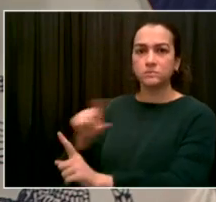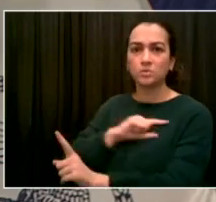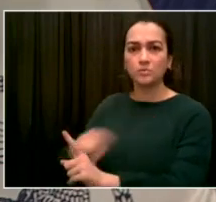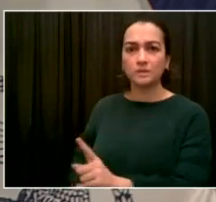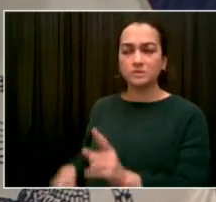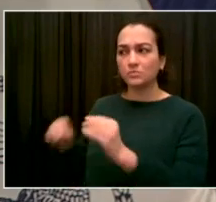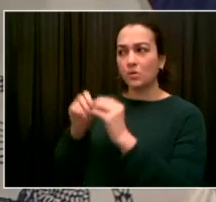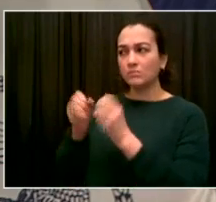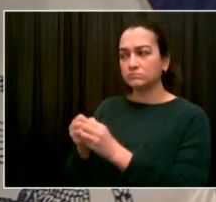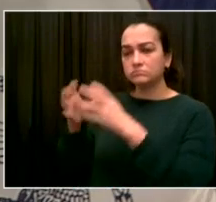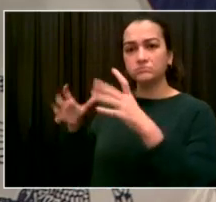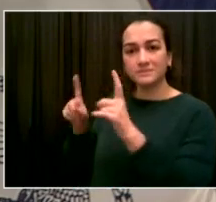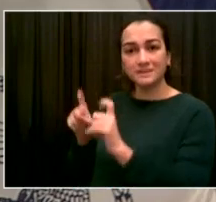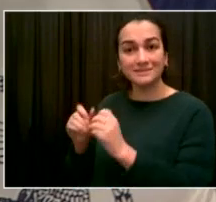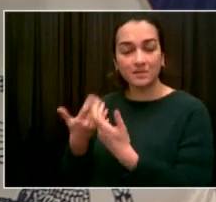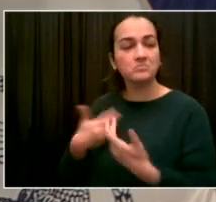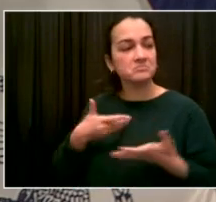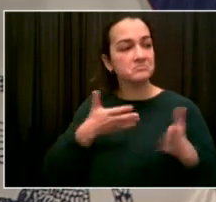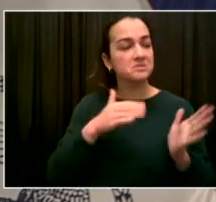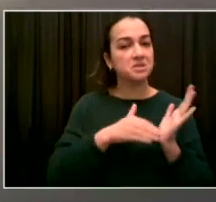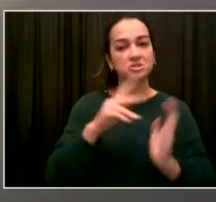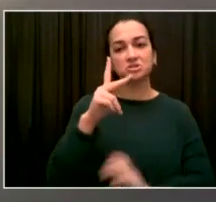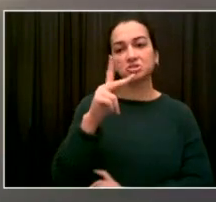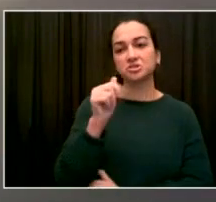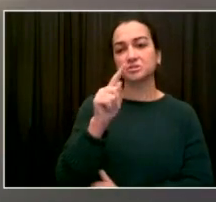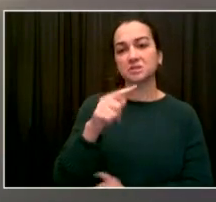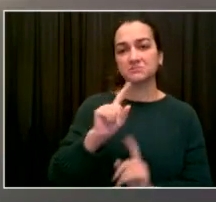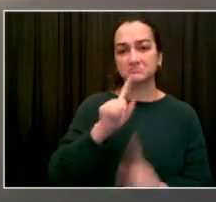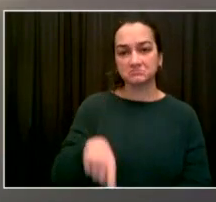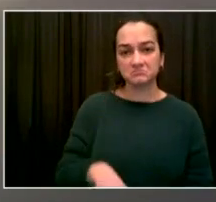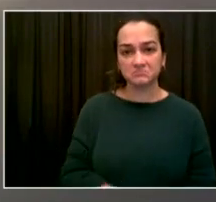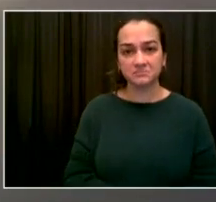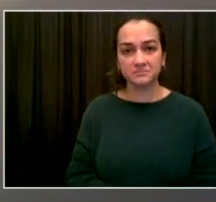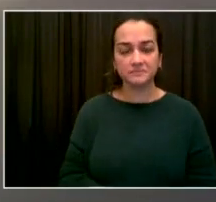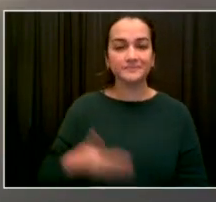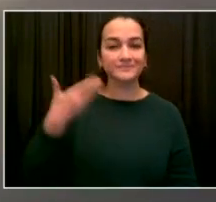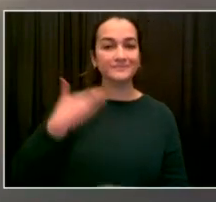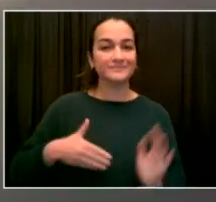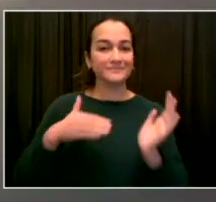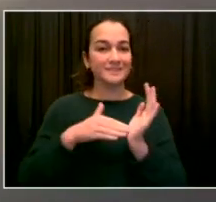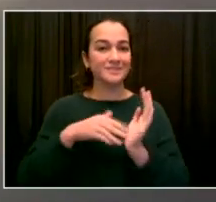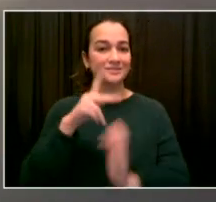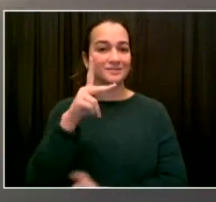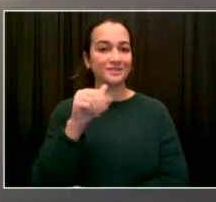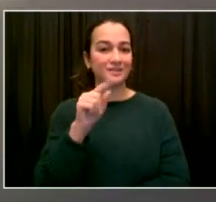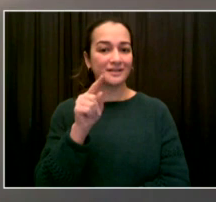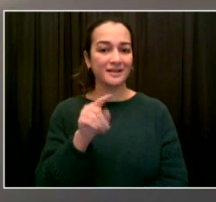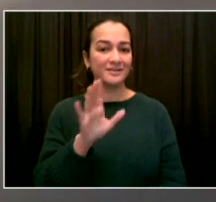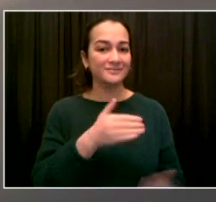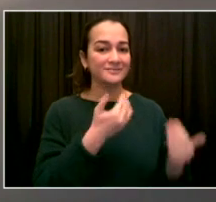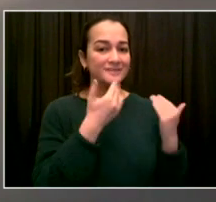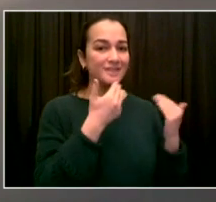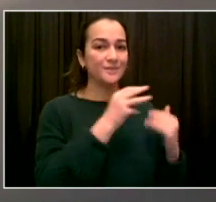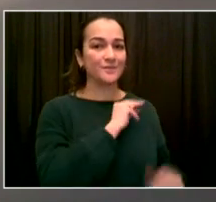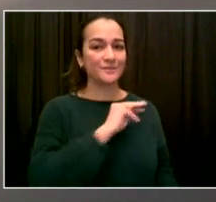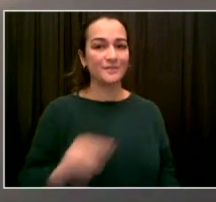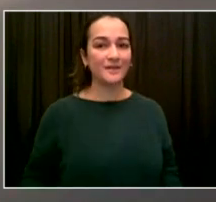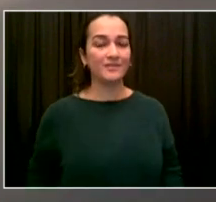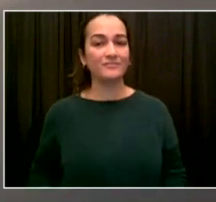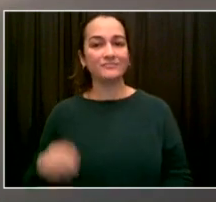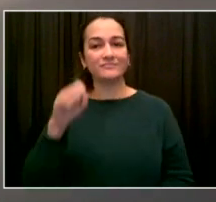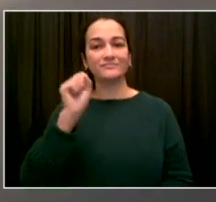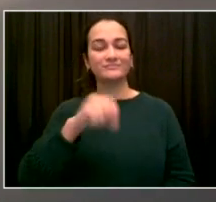Thank you, sir. Thanks for the question. I think the most important thing for listeners to know is that to go to